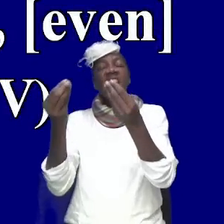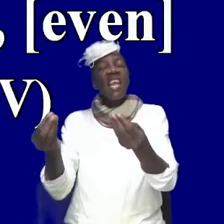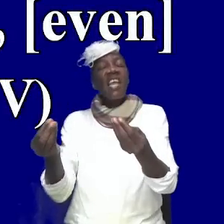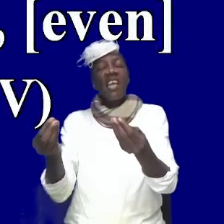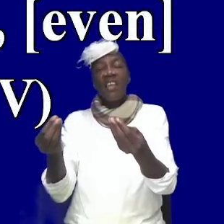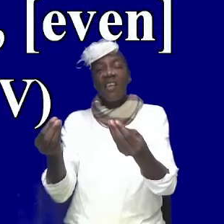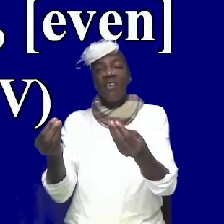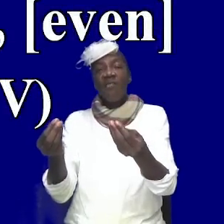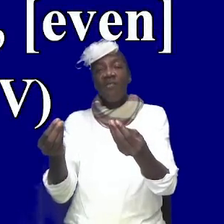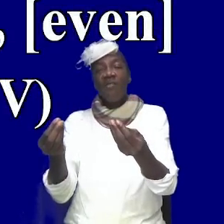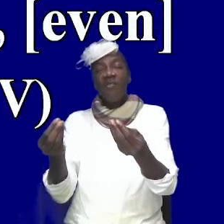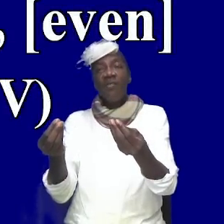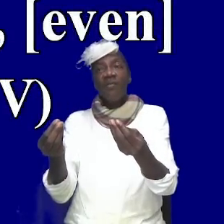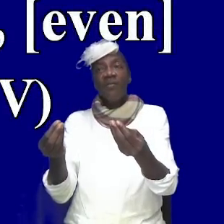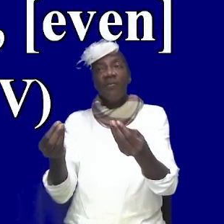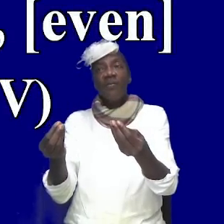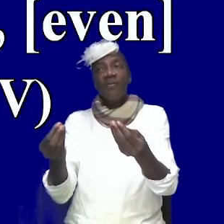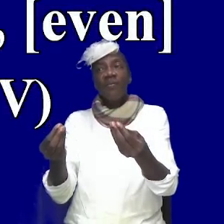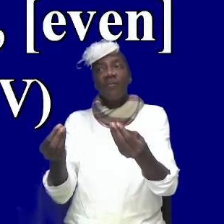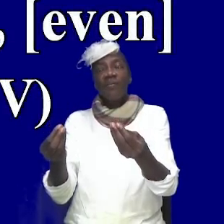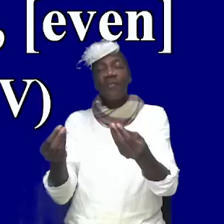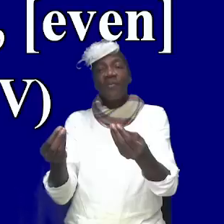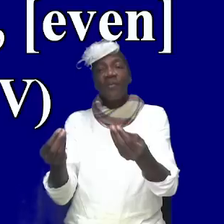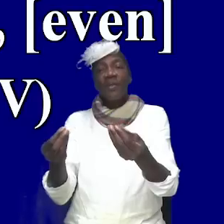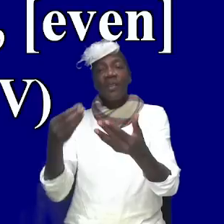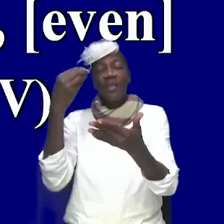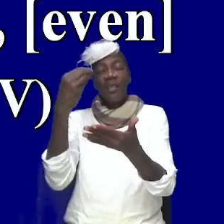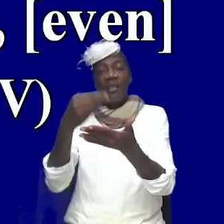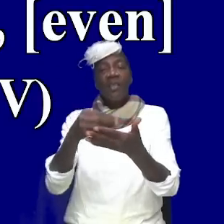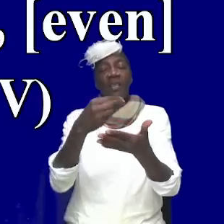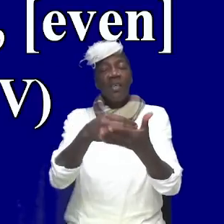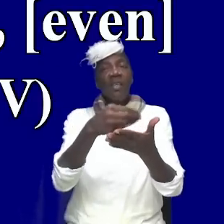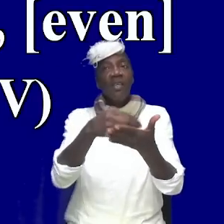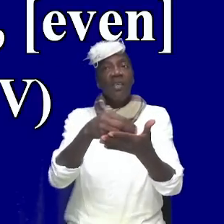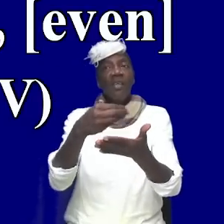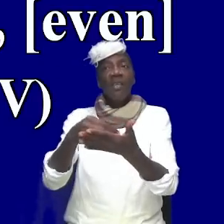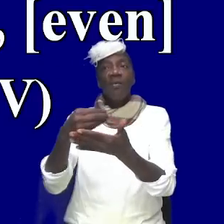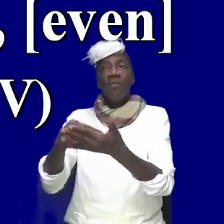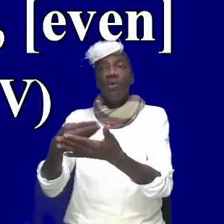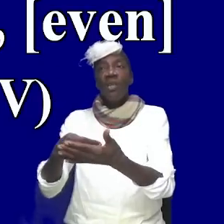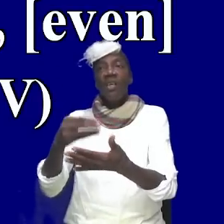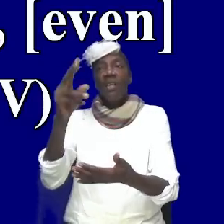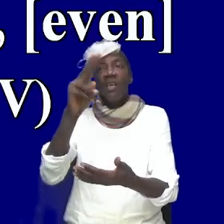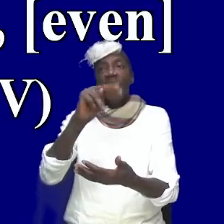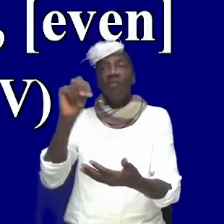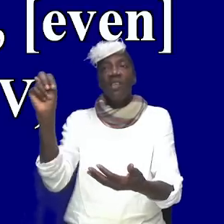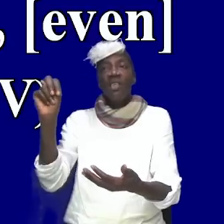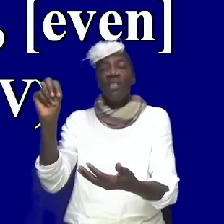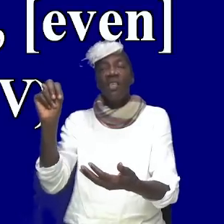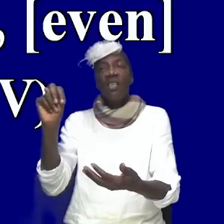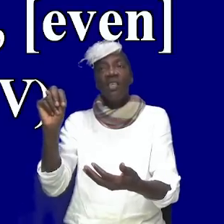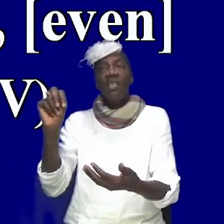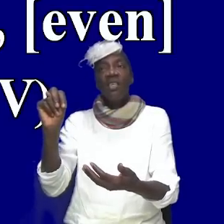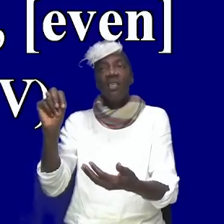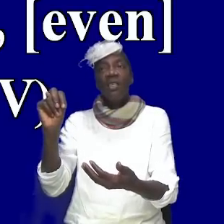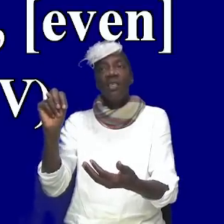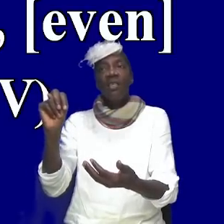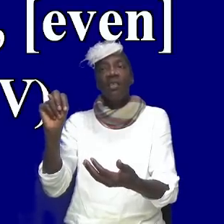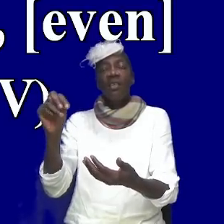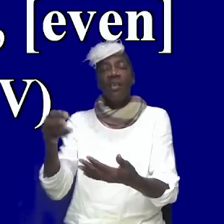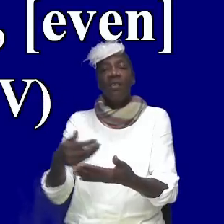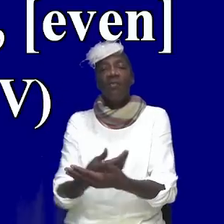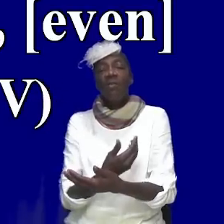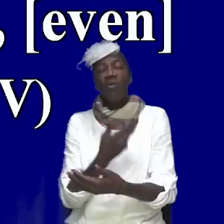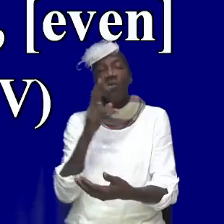into the treasury or gave it for the needs of those that are